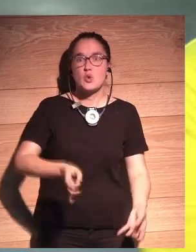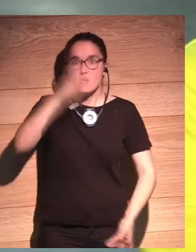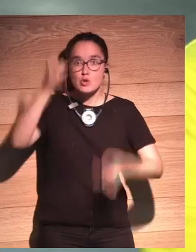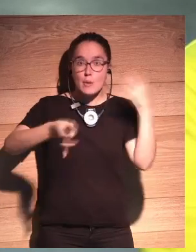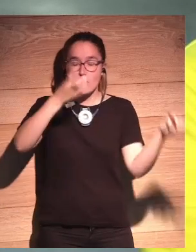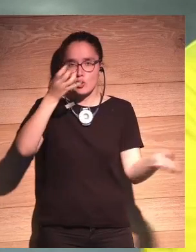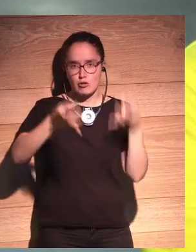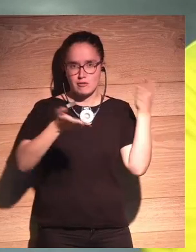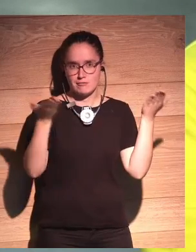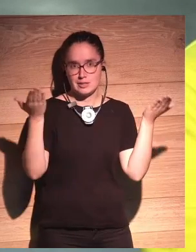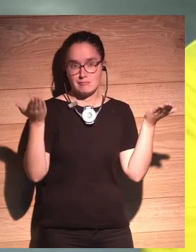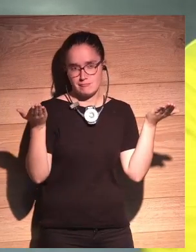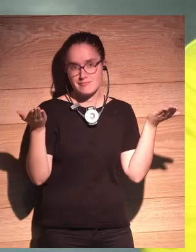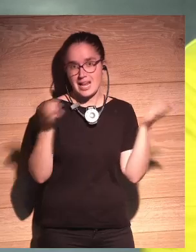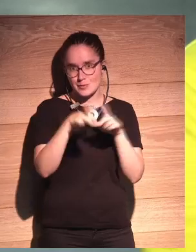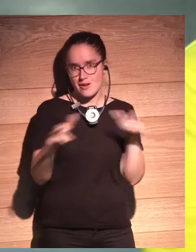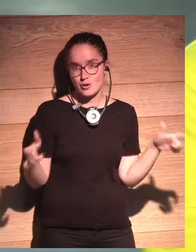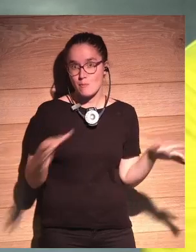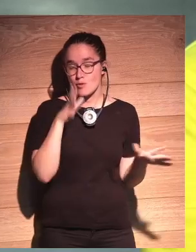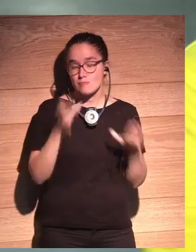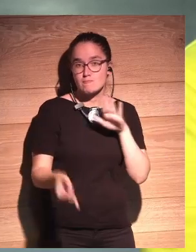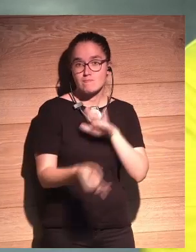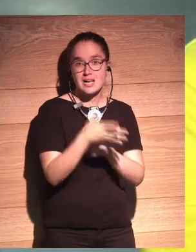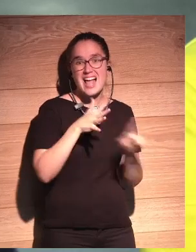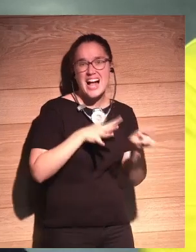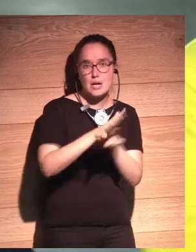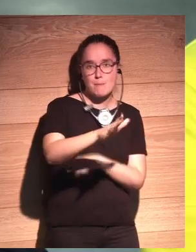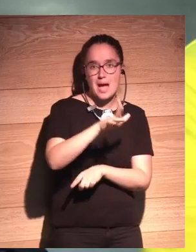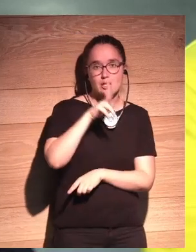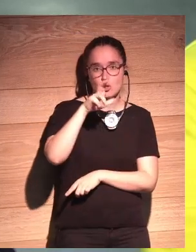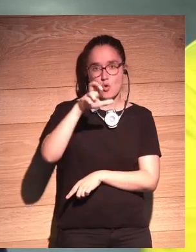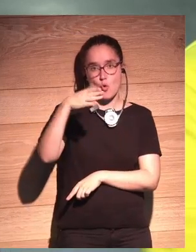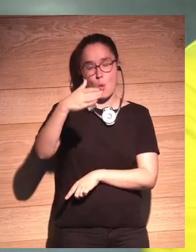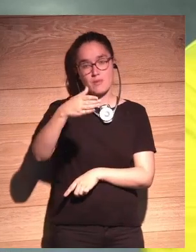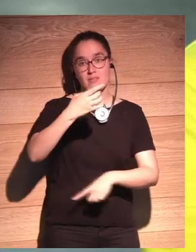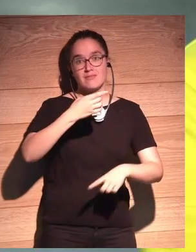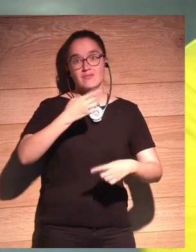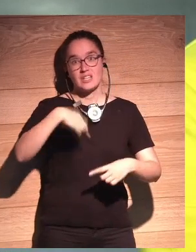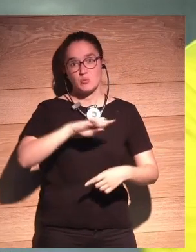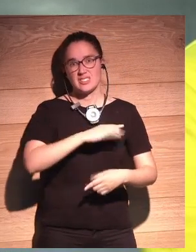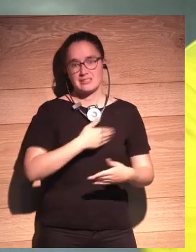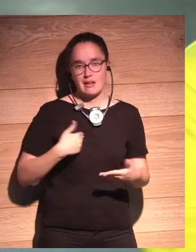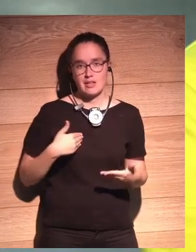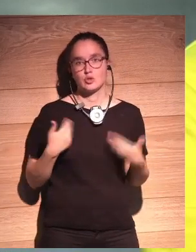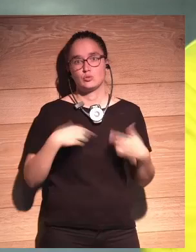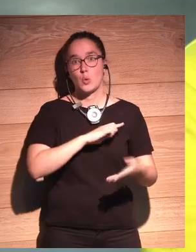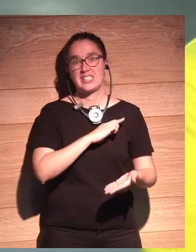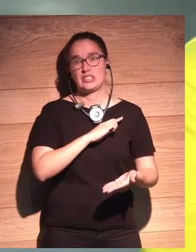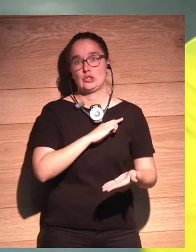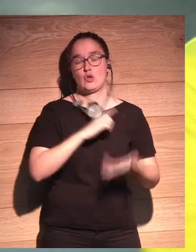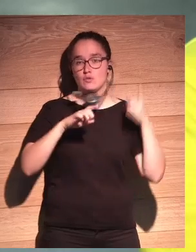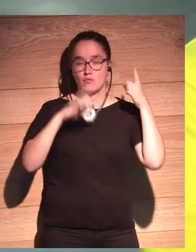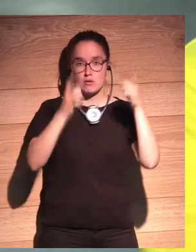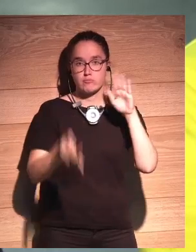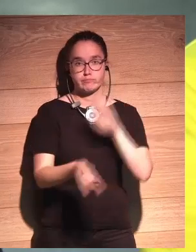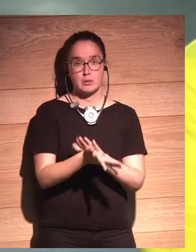up this creation spirit. So Impact Hub was born then. We developed Impact Hub